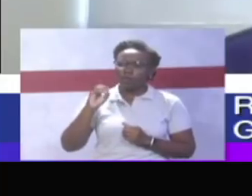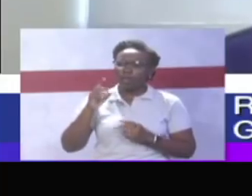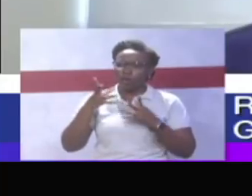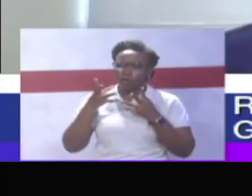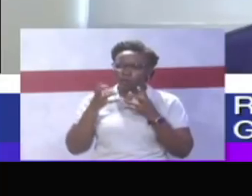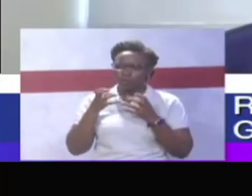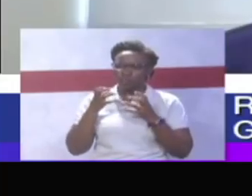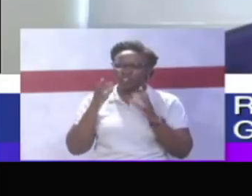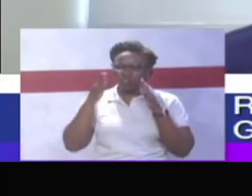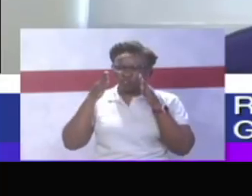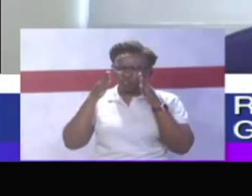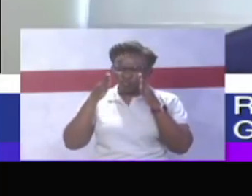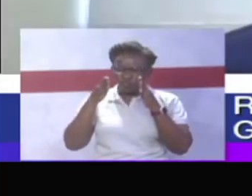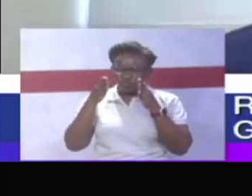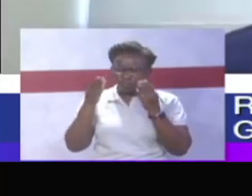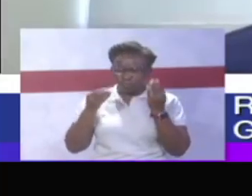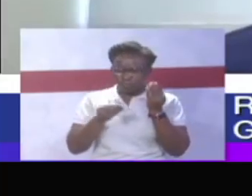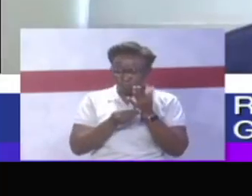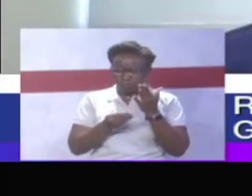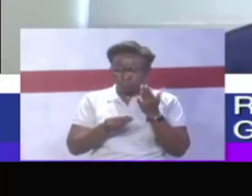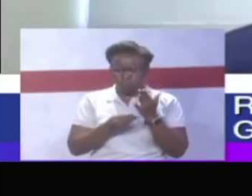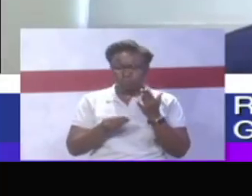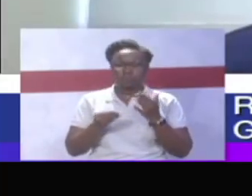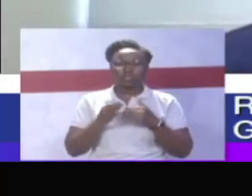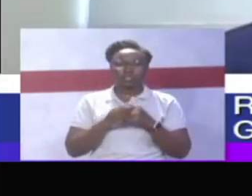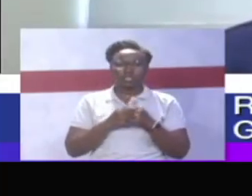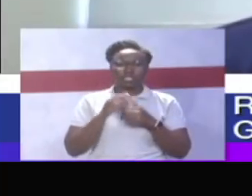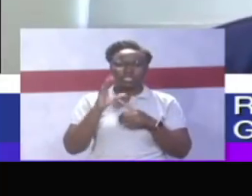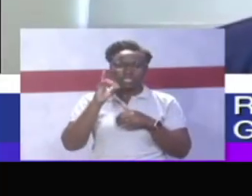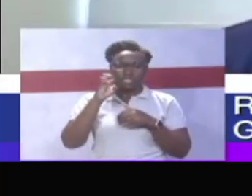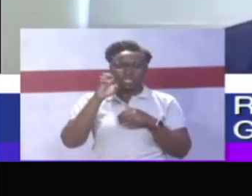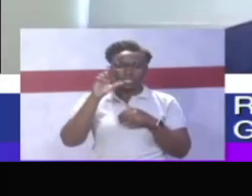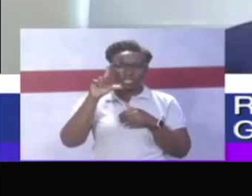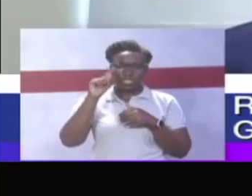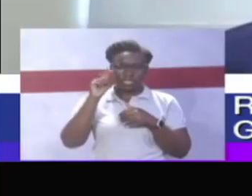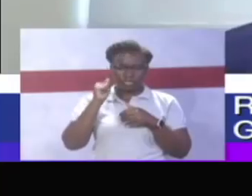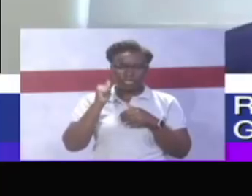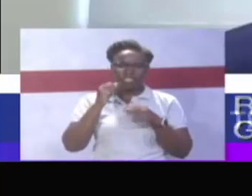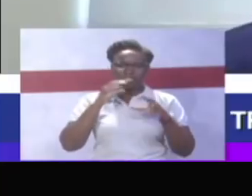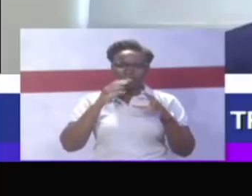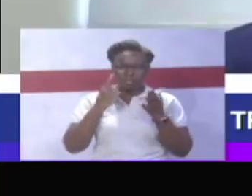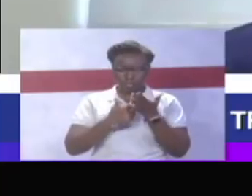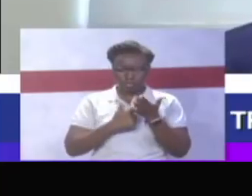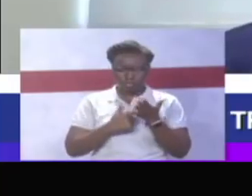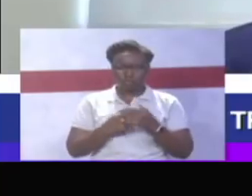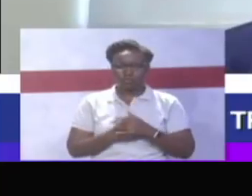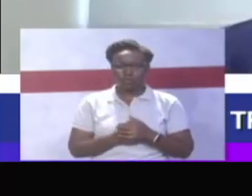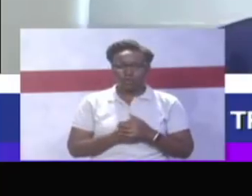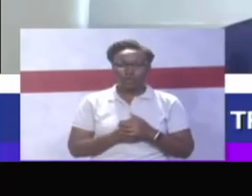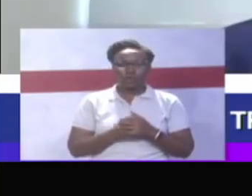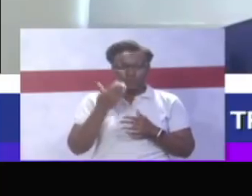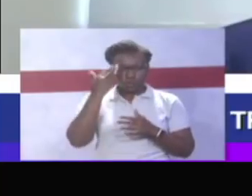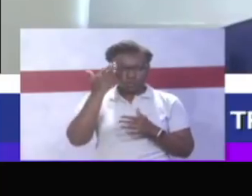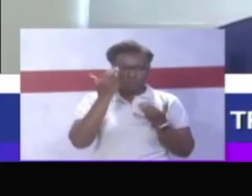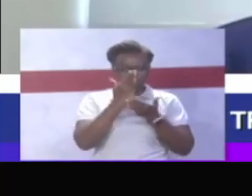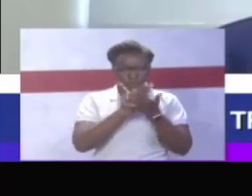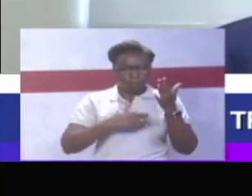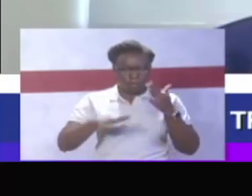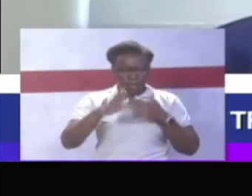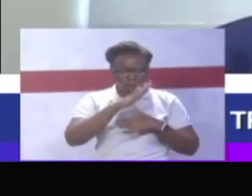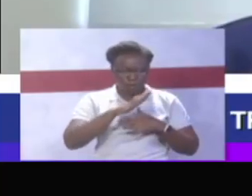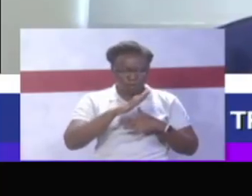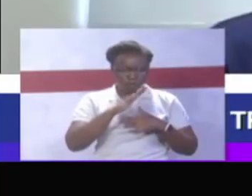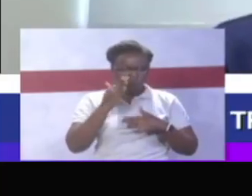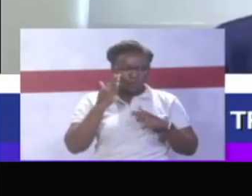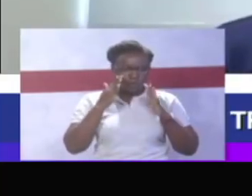now. Firstly, in some of those counties where we've noted that cases have been increasing, has any of the Delta cases